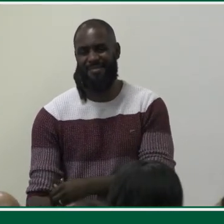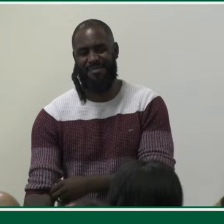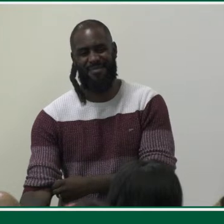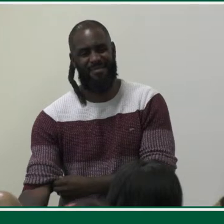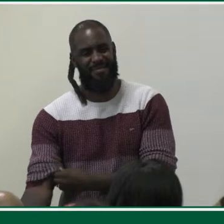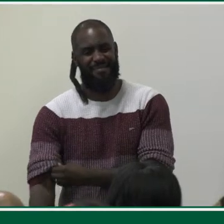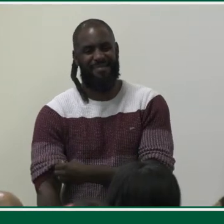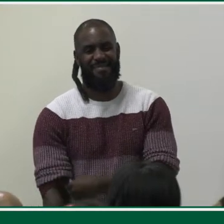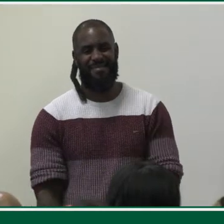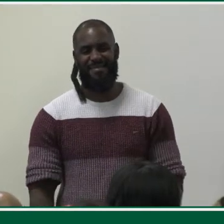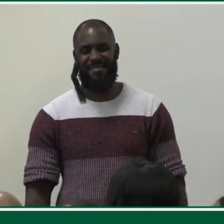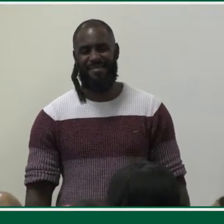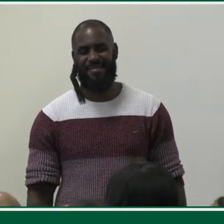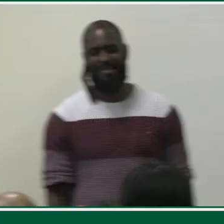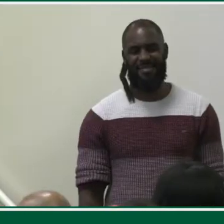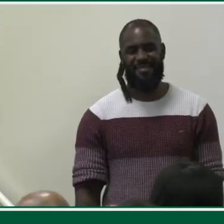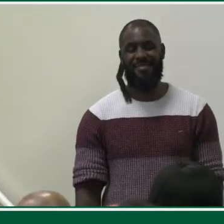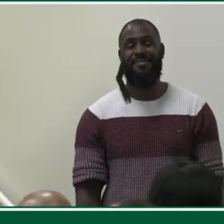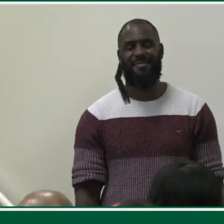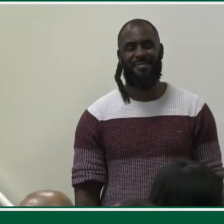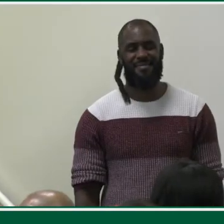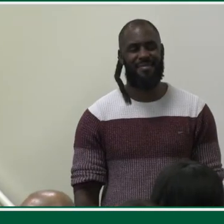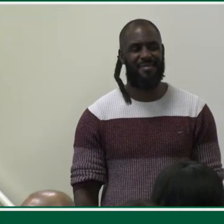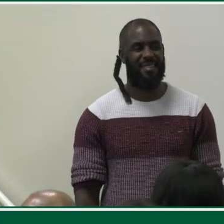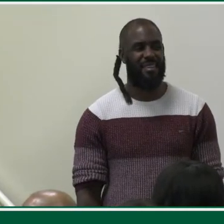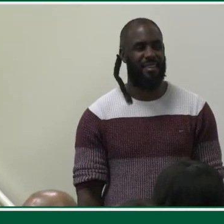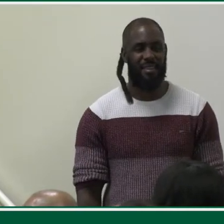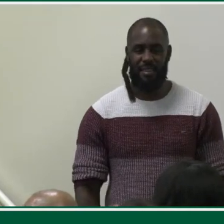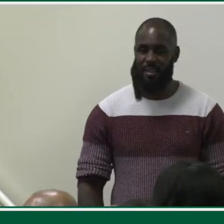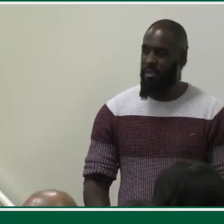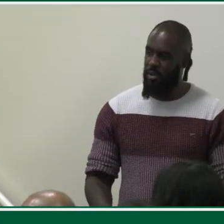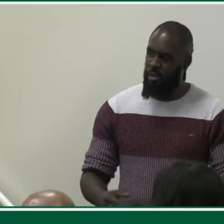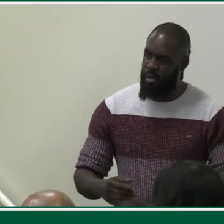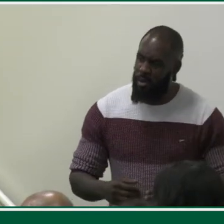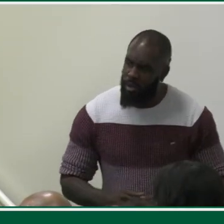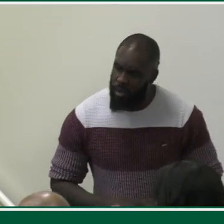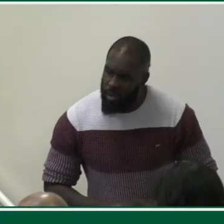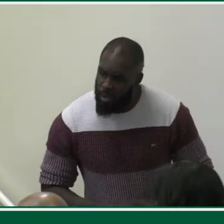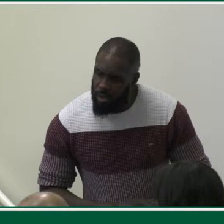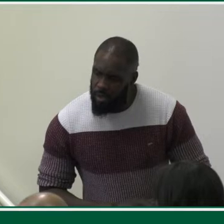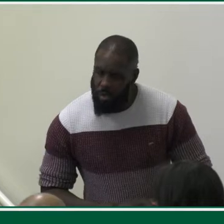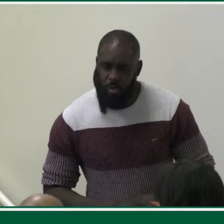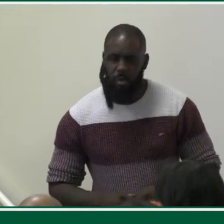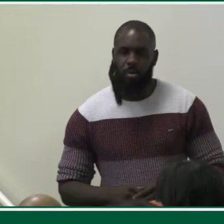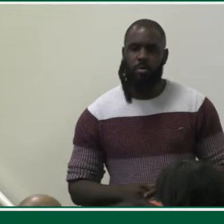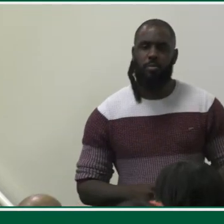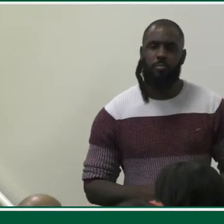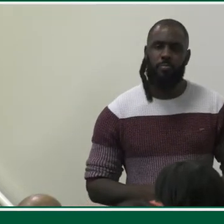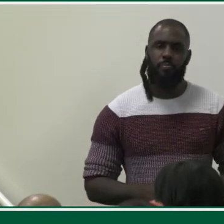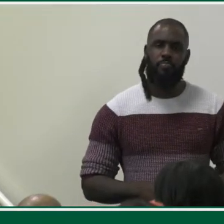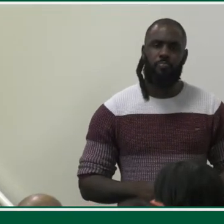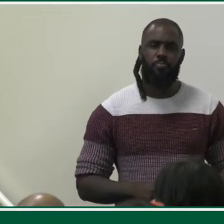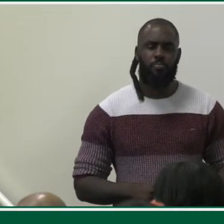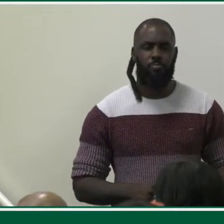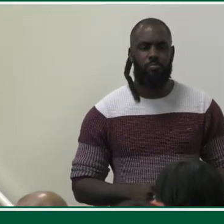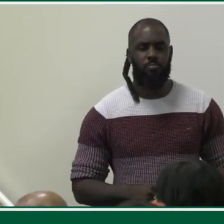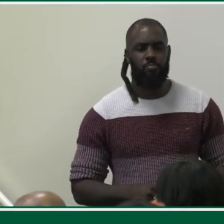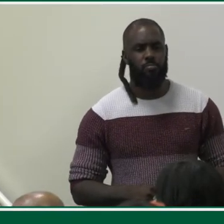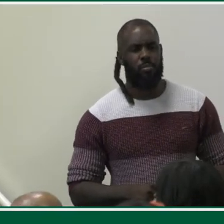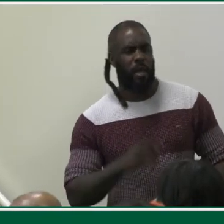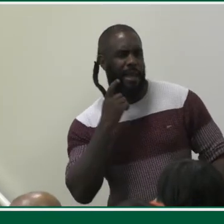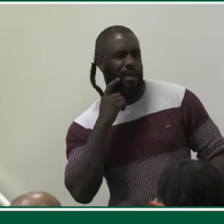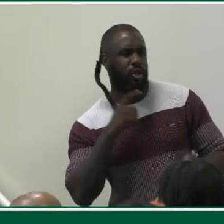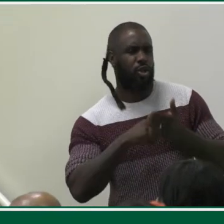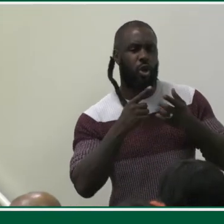Okay, for this next one, I would love for Dr. ID and Ruth to touch on this. How is success measured in this